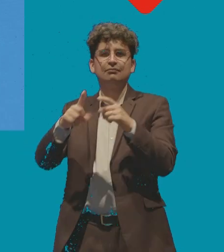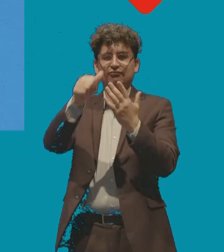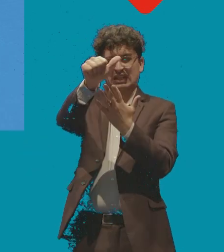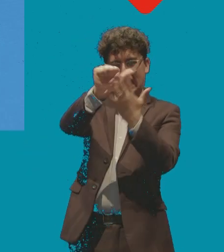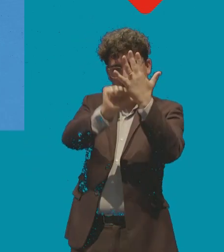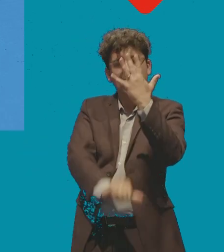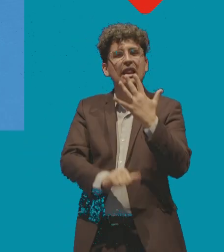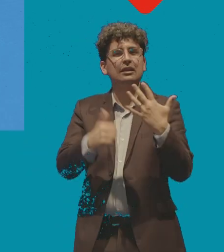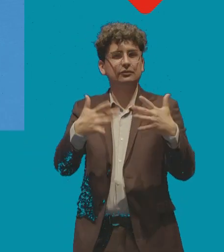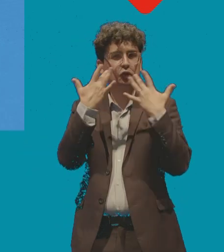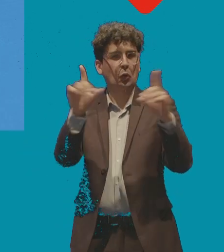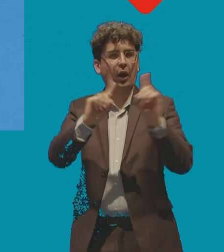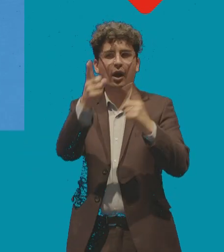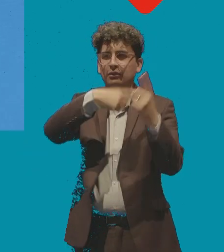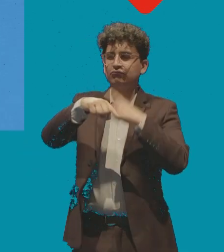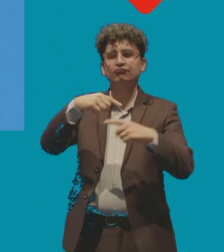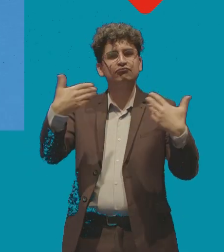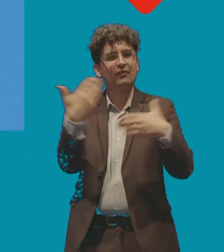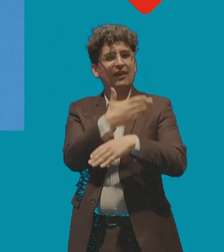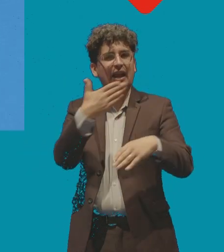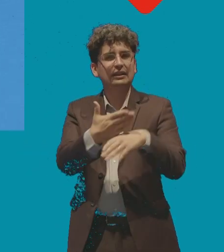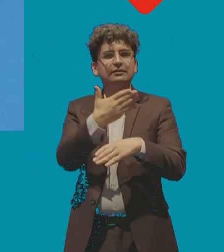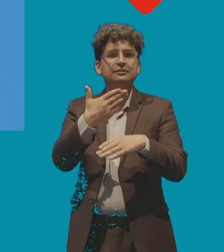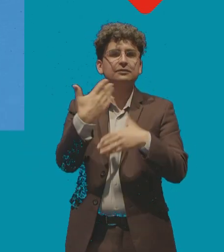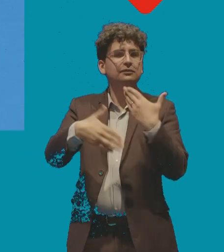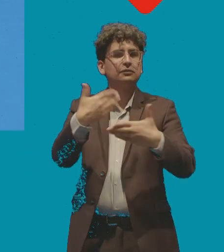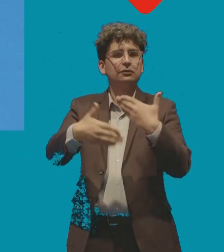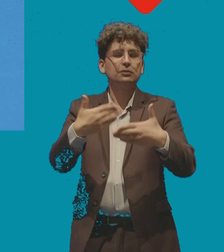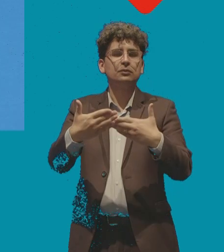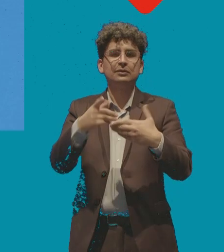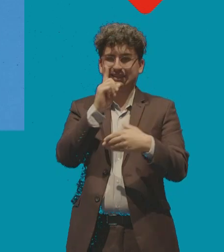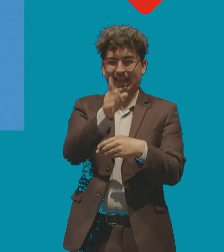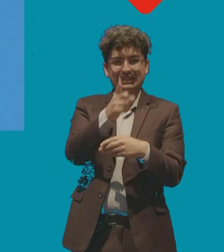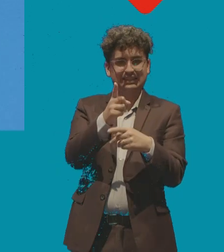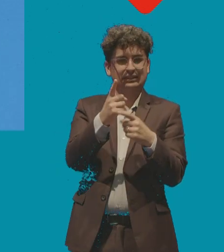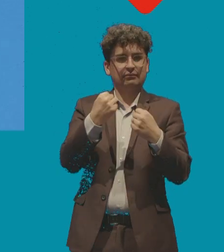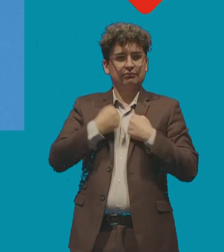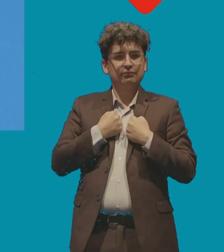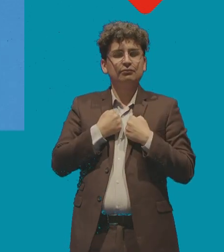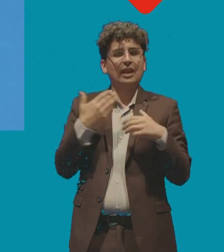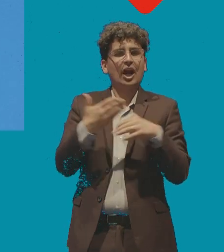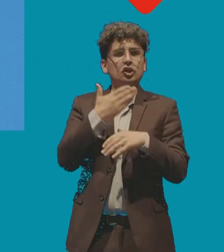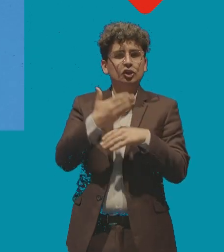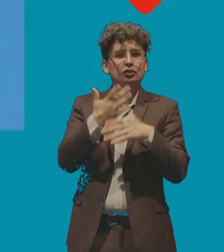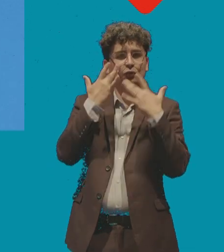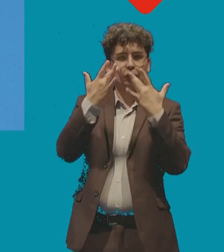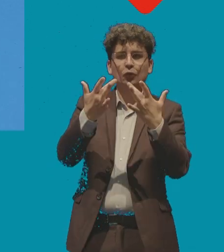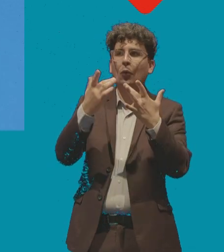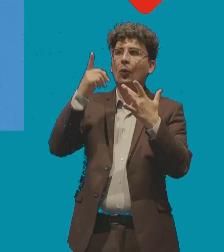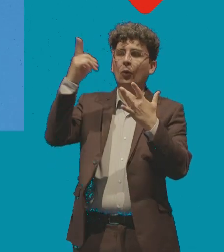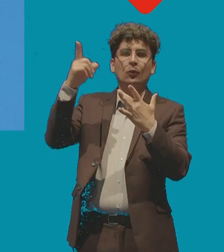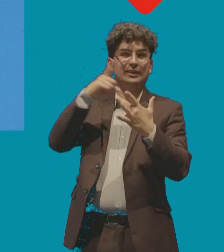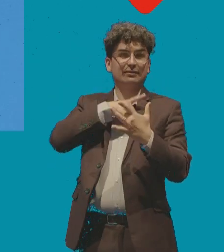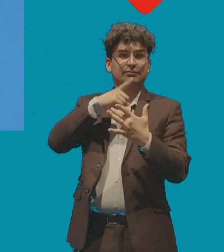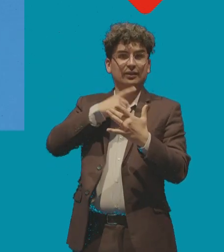list is a testament to the effective action that we have taken, and it is precisely that effectiveness that has seen our movement attack relentlessly